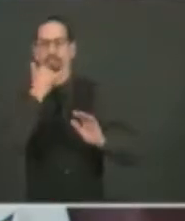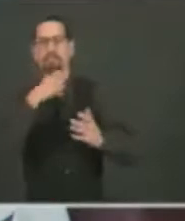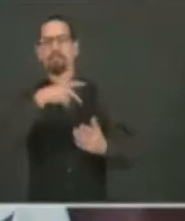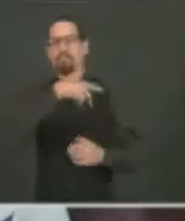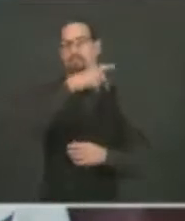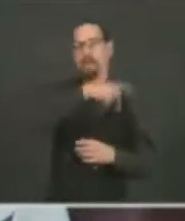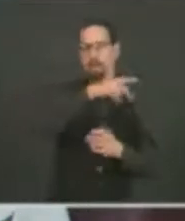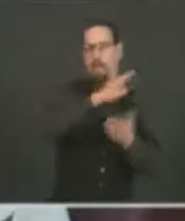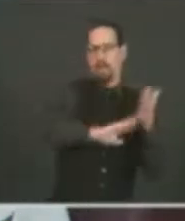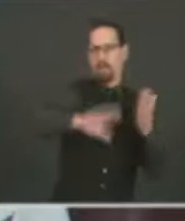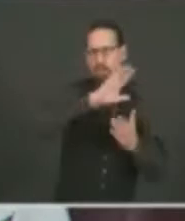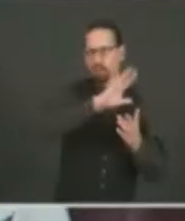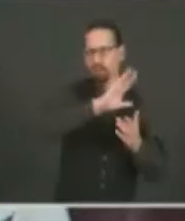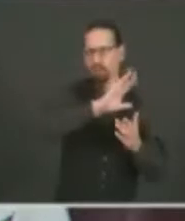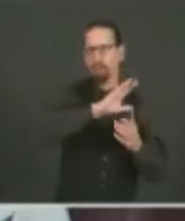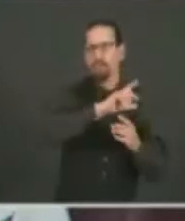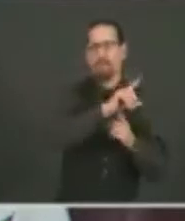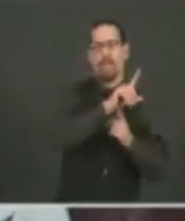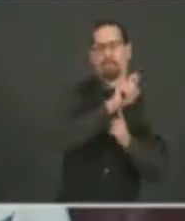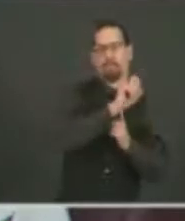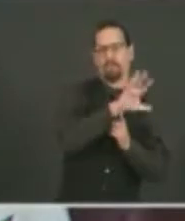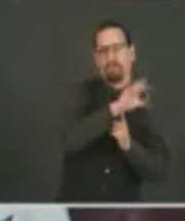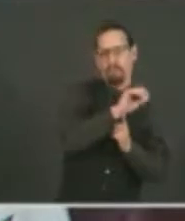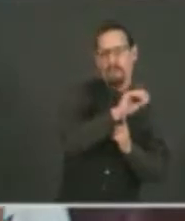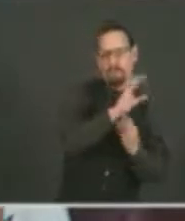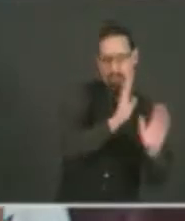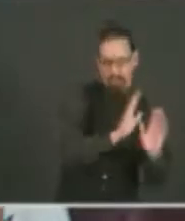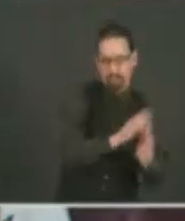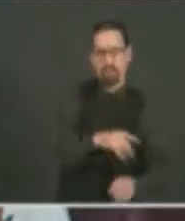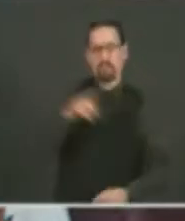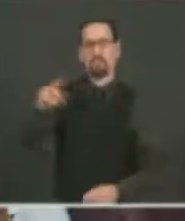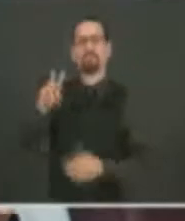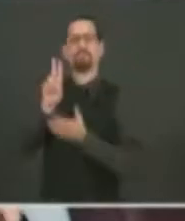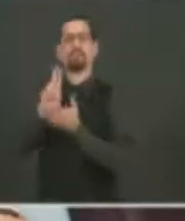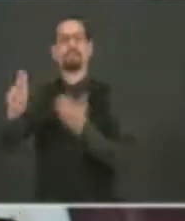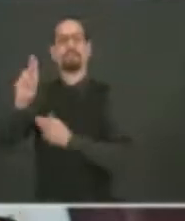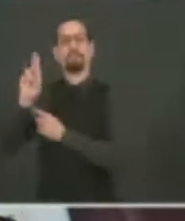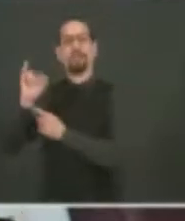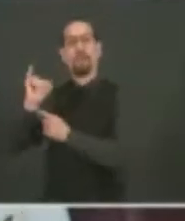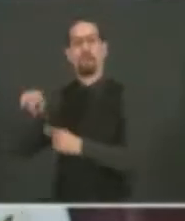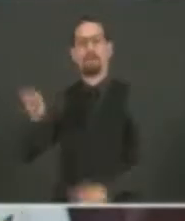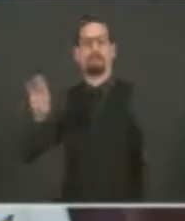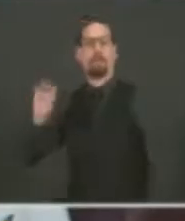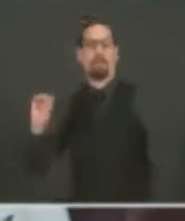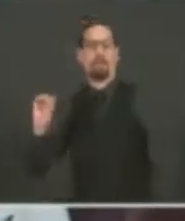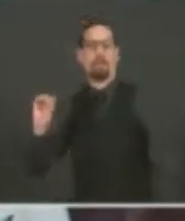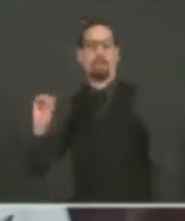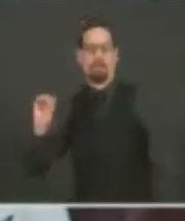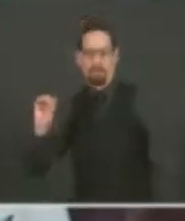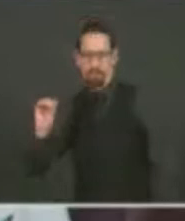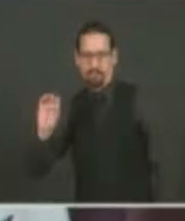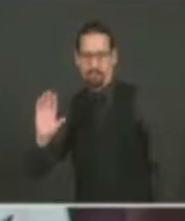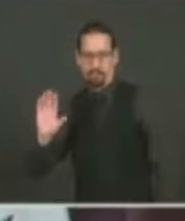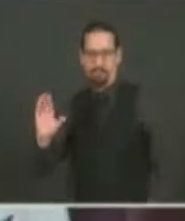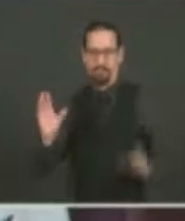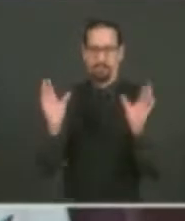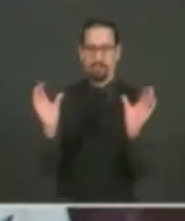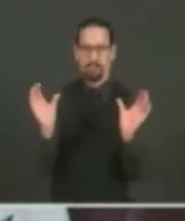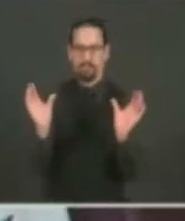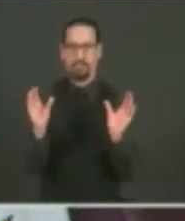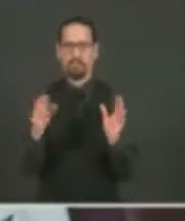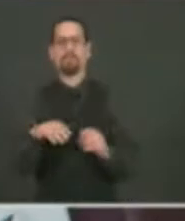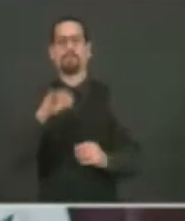cases, our overall case numbers were stable, actually declining slightly last